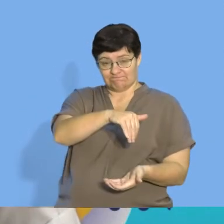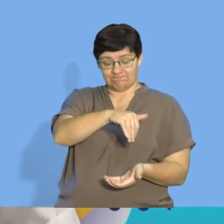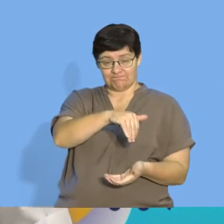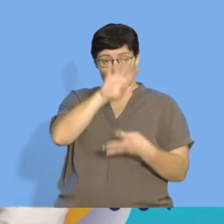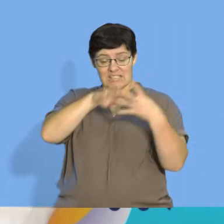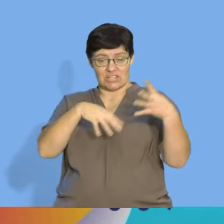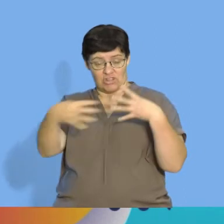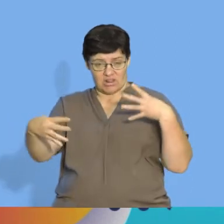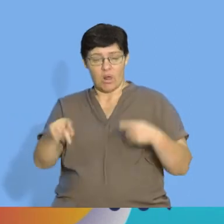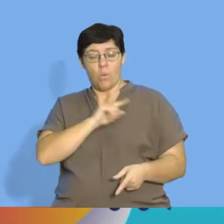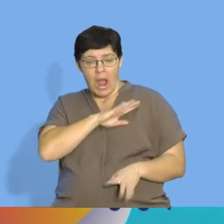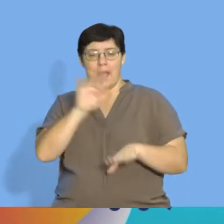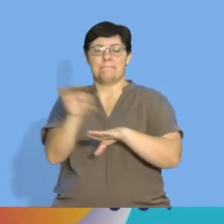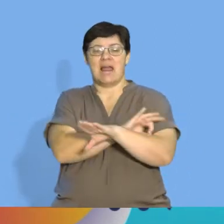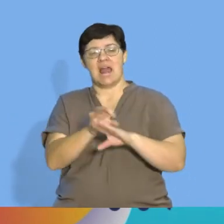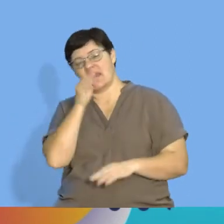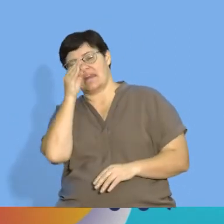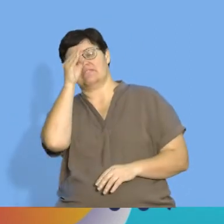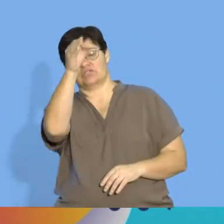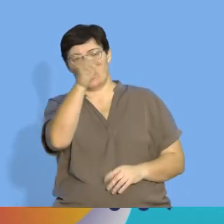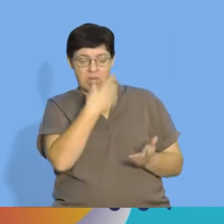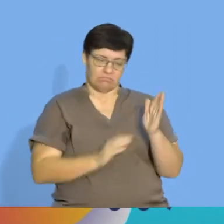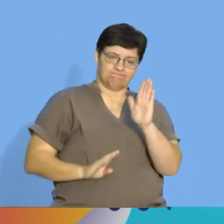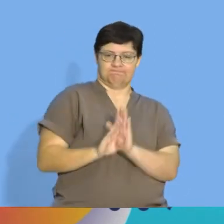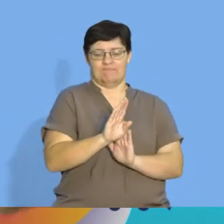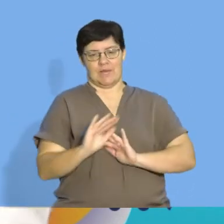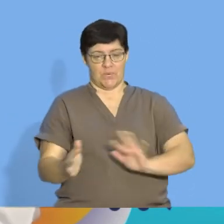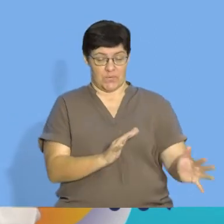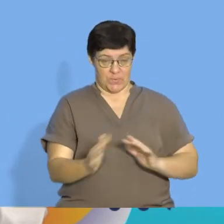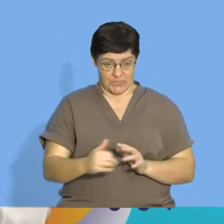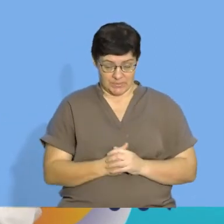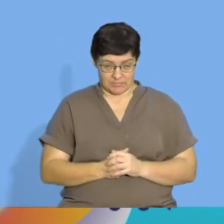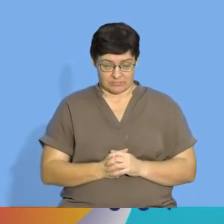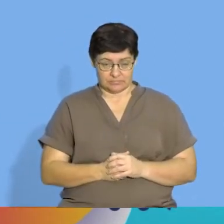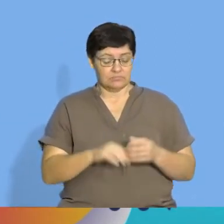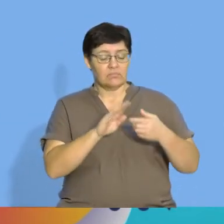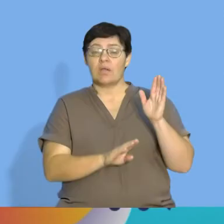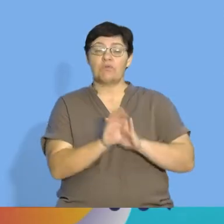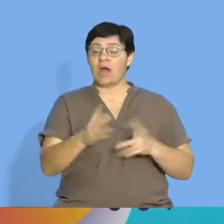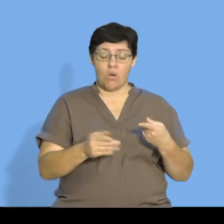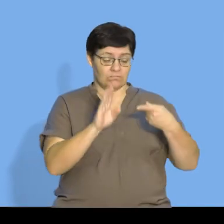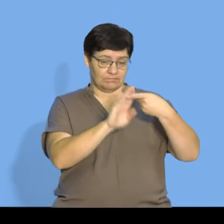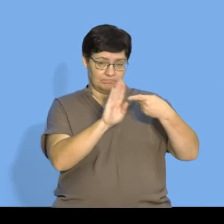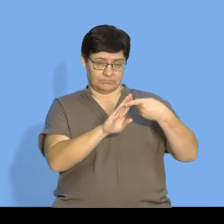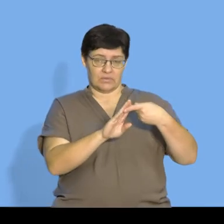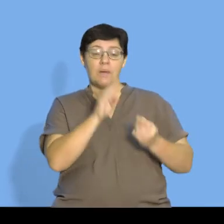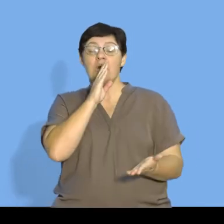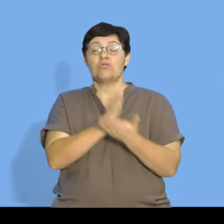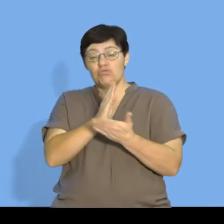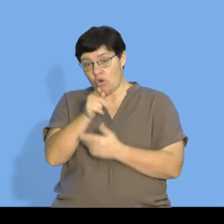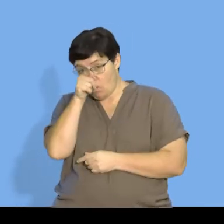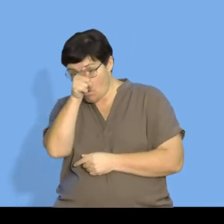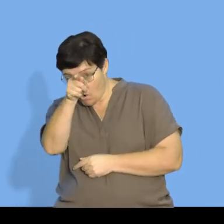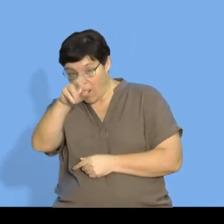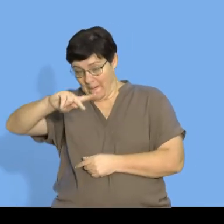collection schedule is to plan, is to forecast, to see how we can improve. How are we going to improve? One,